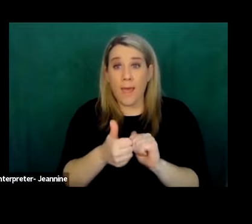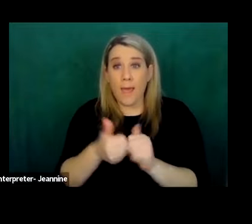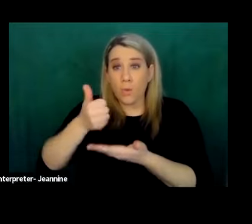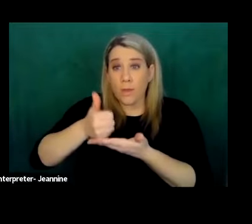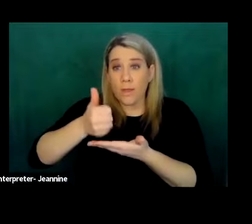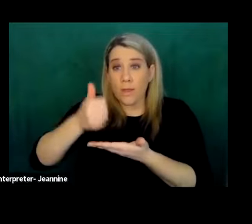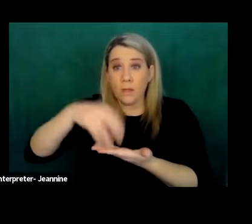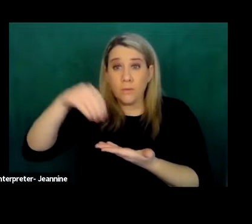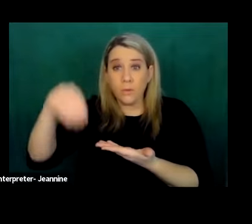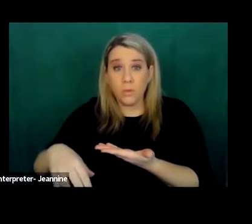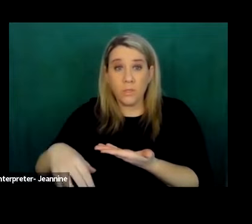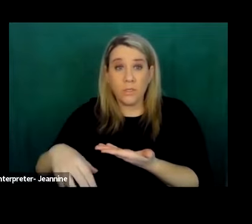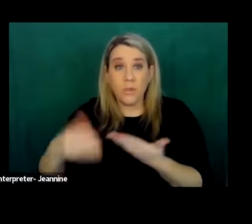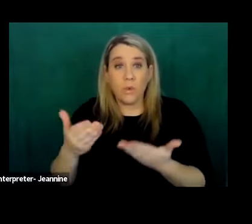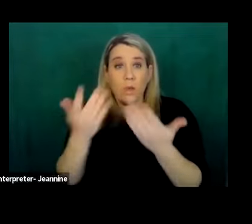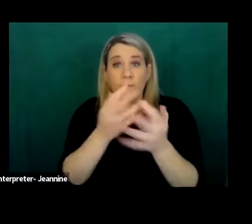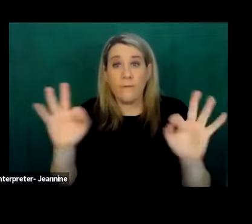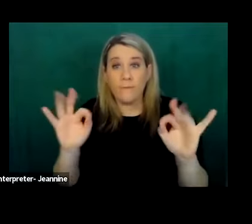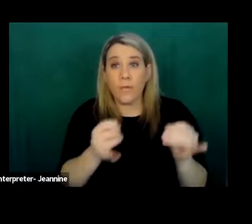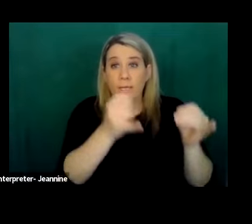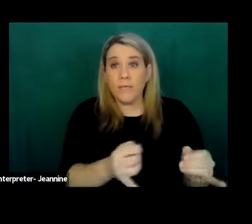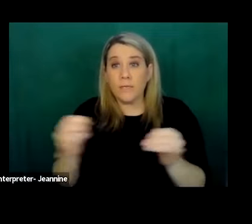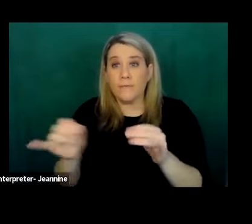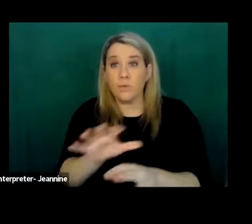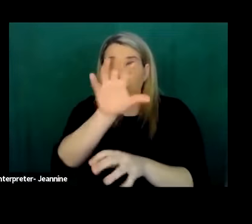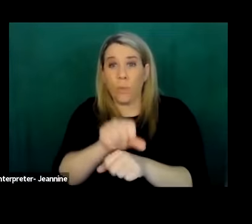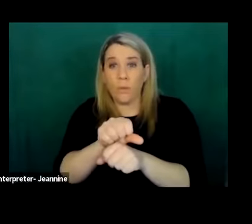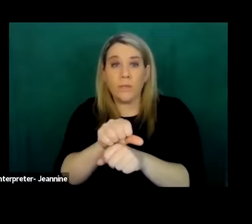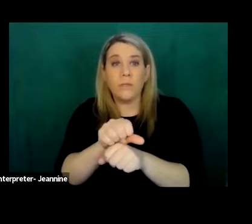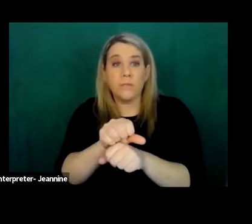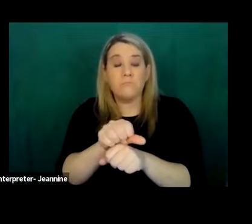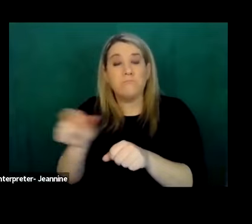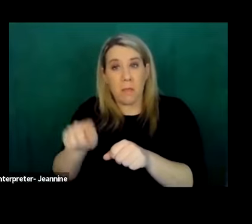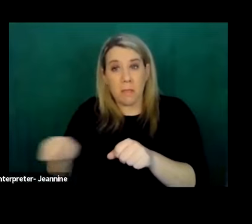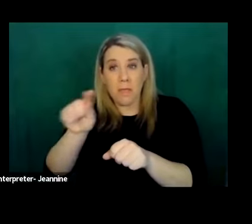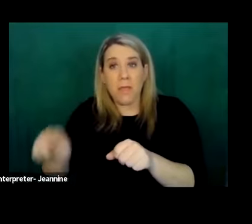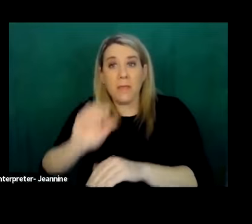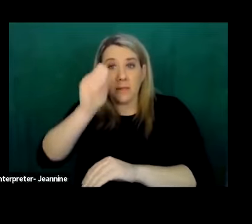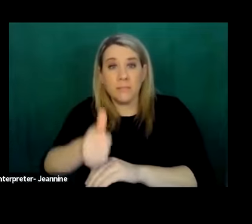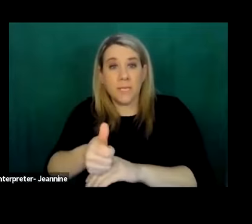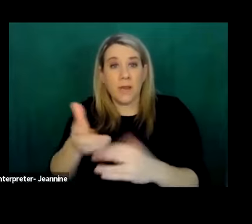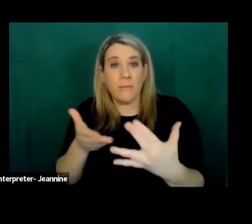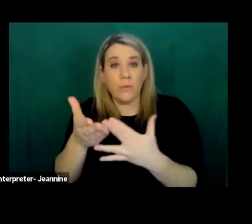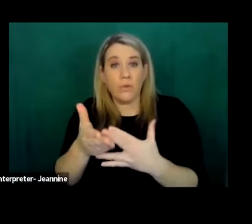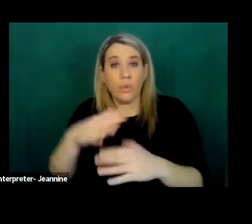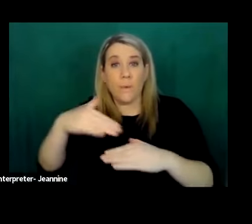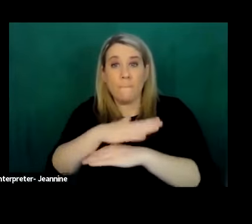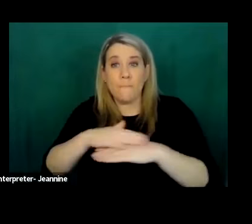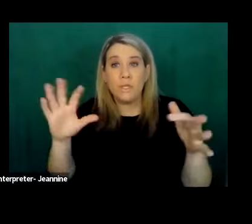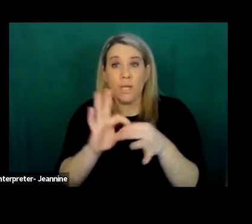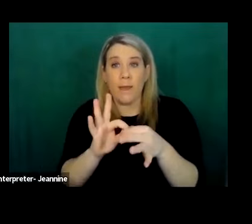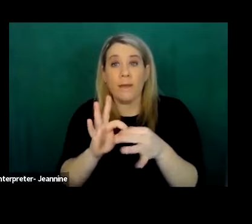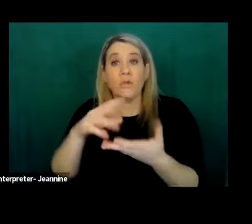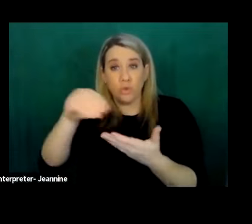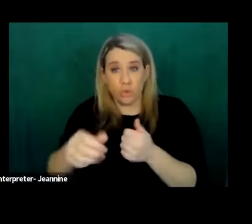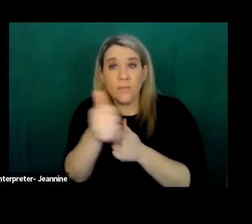students, we offer free individual appointments, and they can schedule via Beach Connect. Students can self-schedule